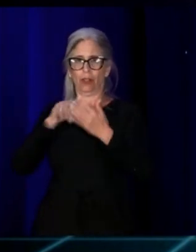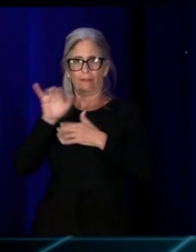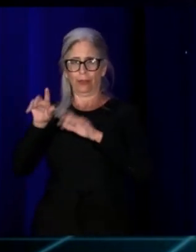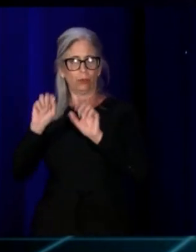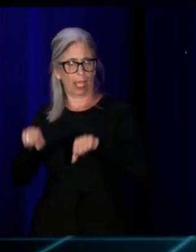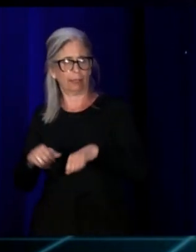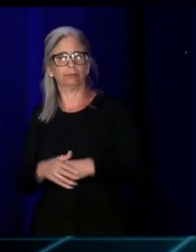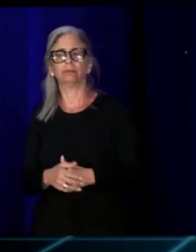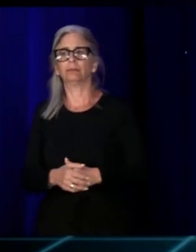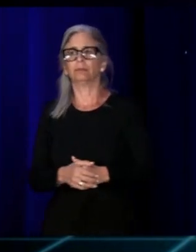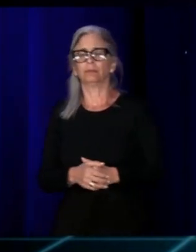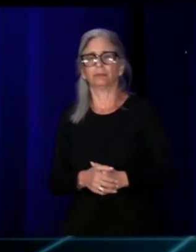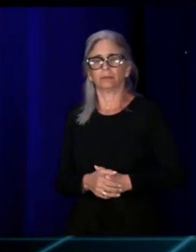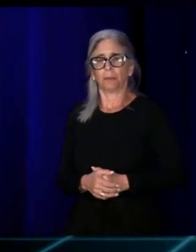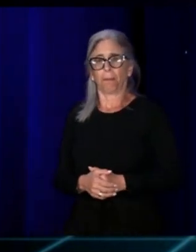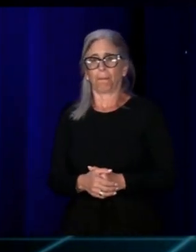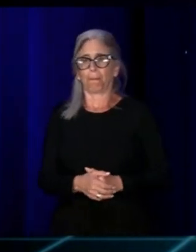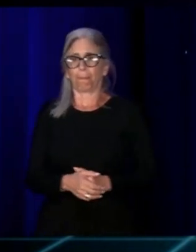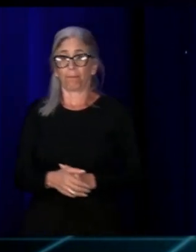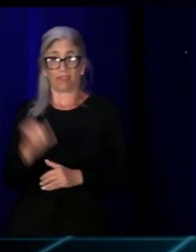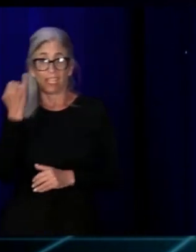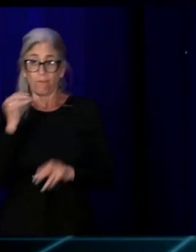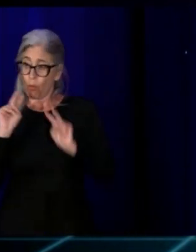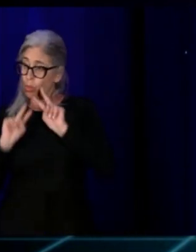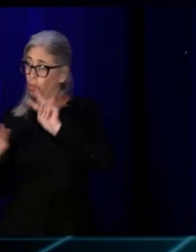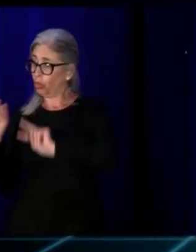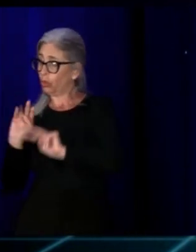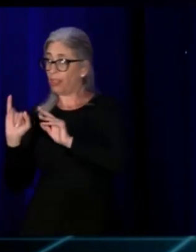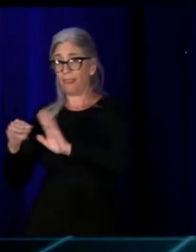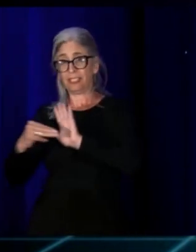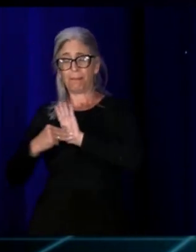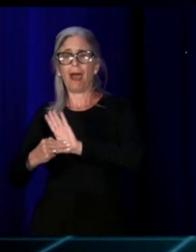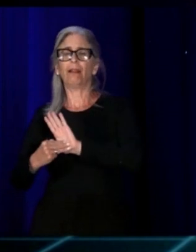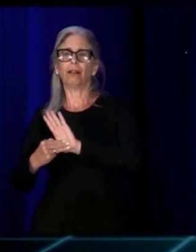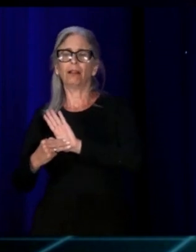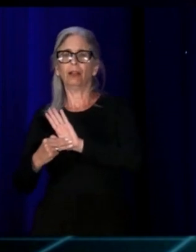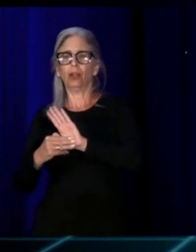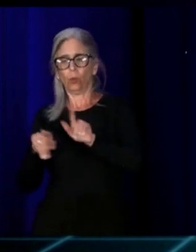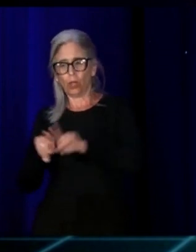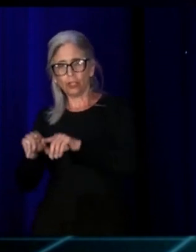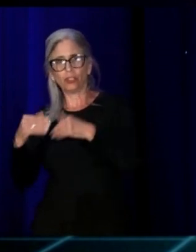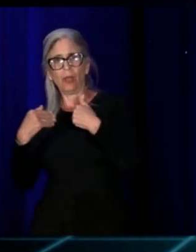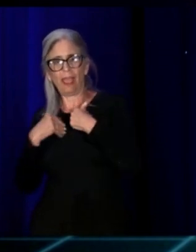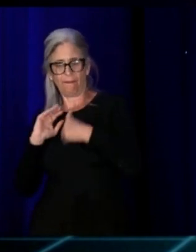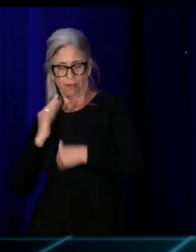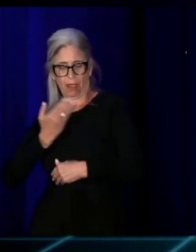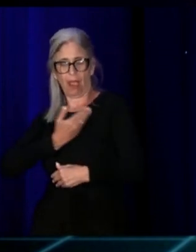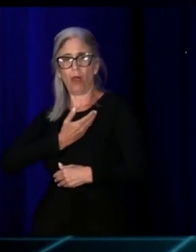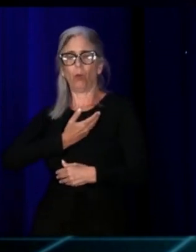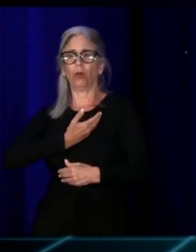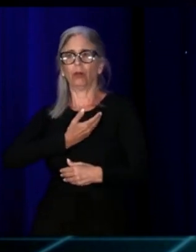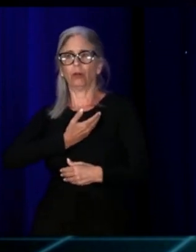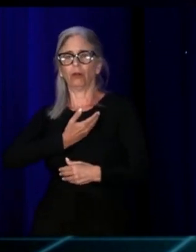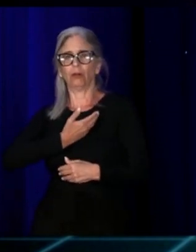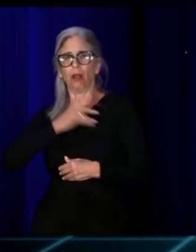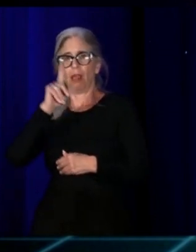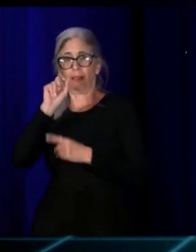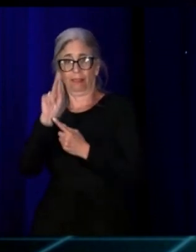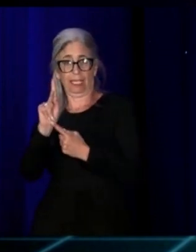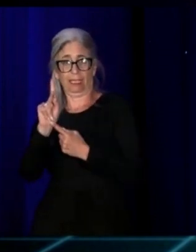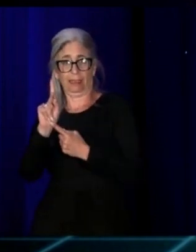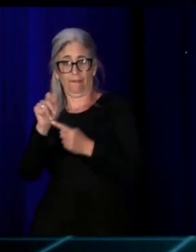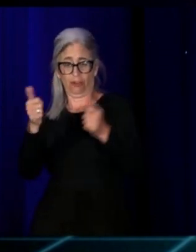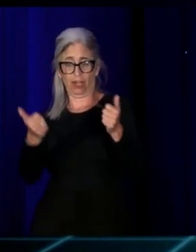And if we look at this model, we also have we have a link going to